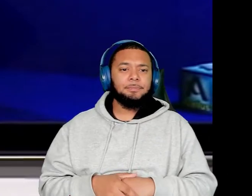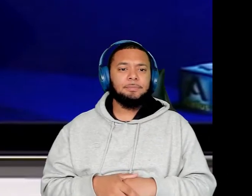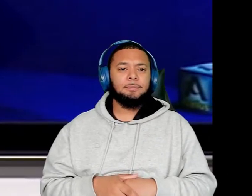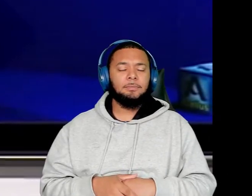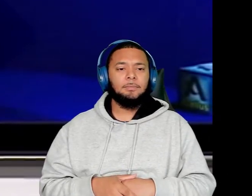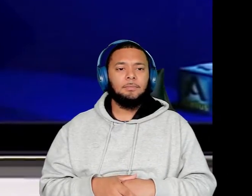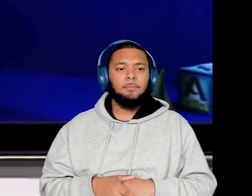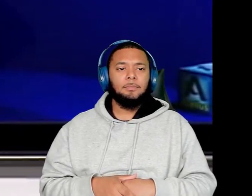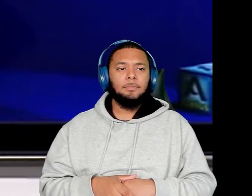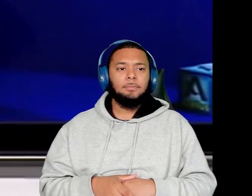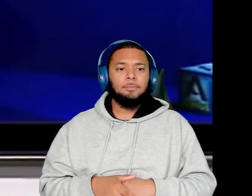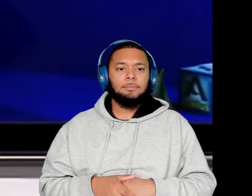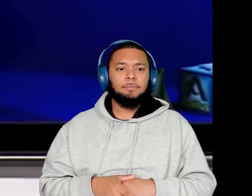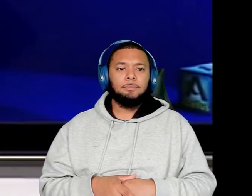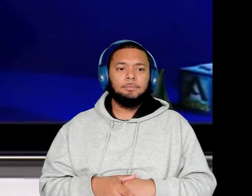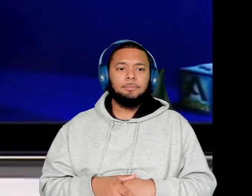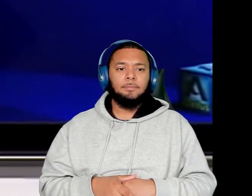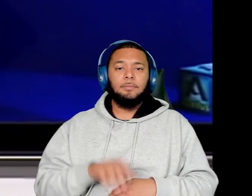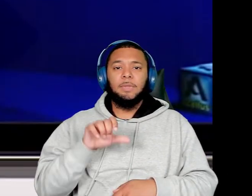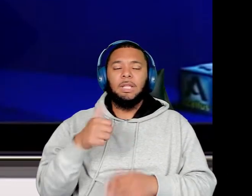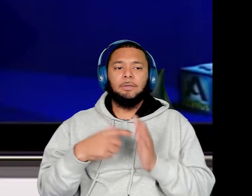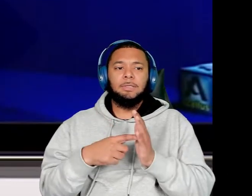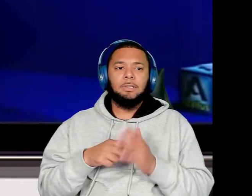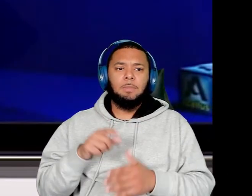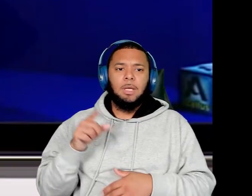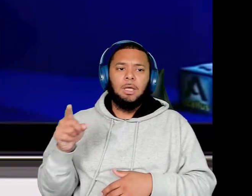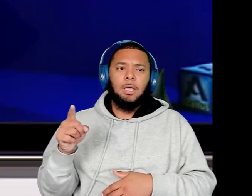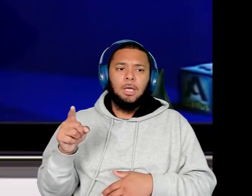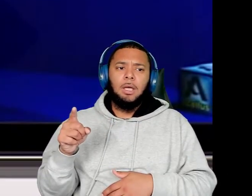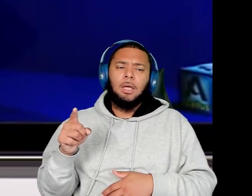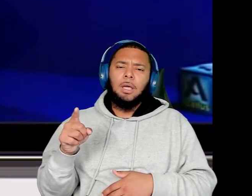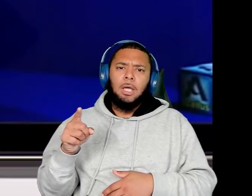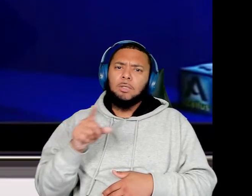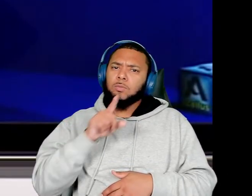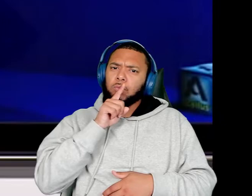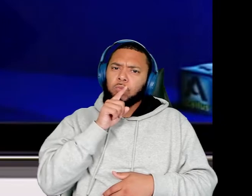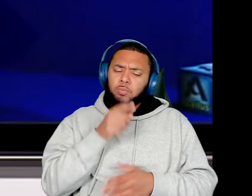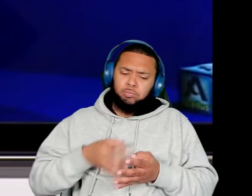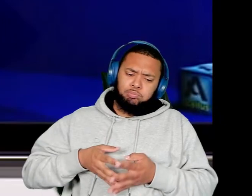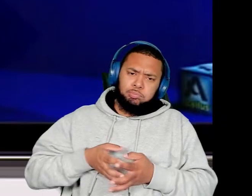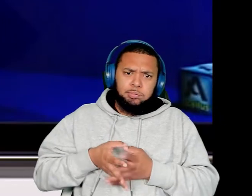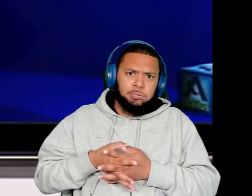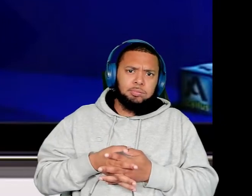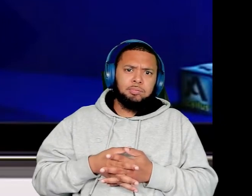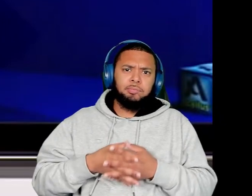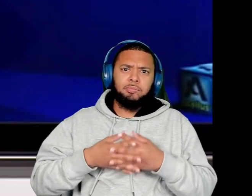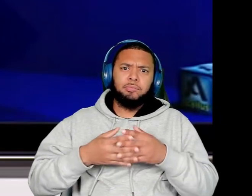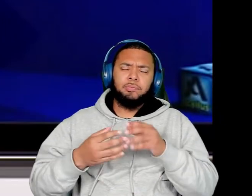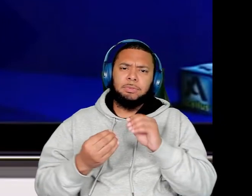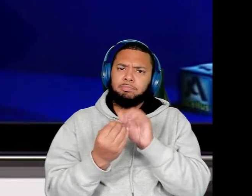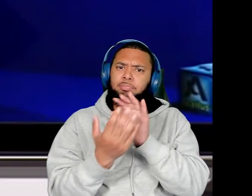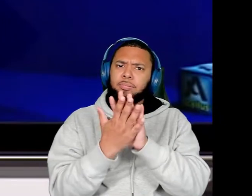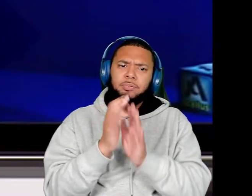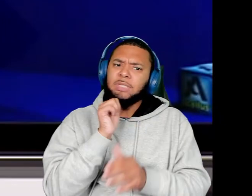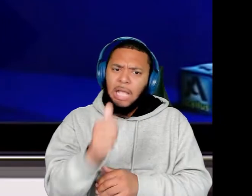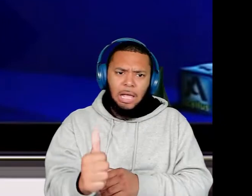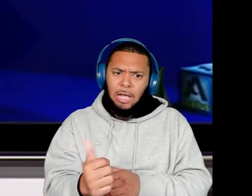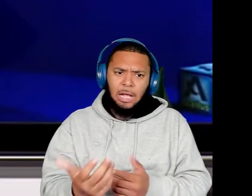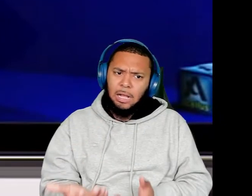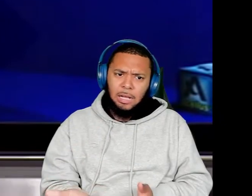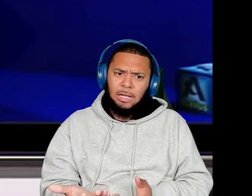He was a thoroughly inoffensive boy, and I was sorry to see him come, for I knew Brown would have no pity on